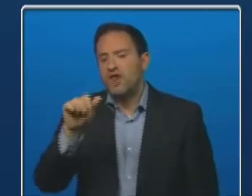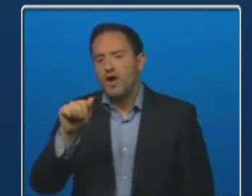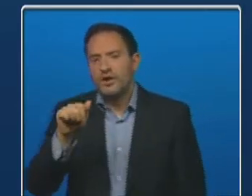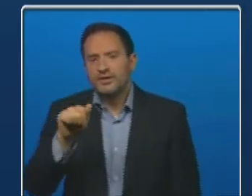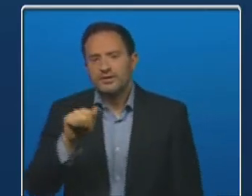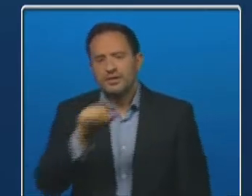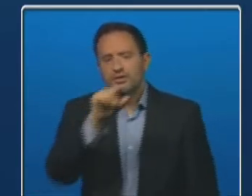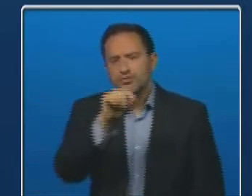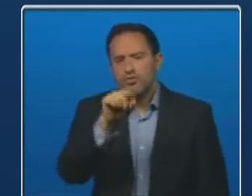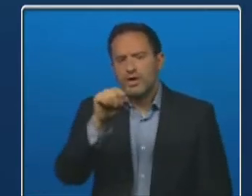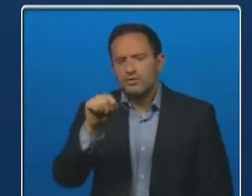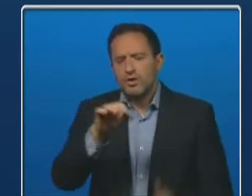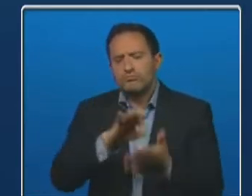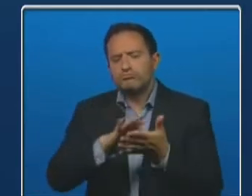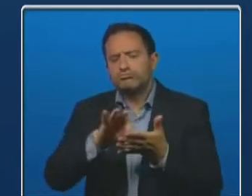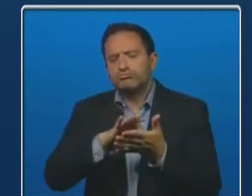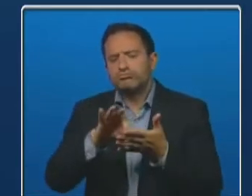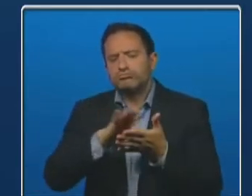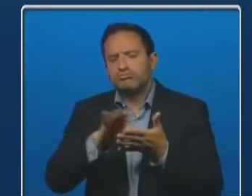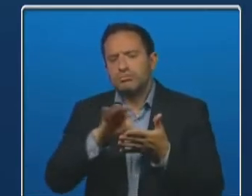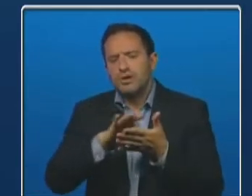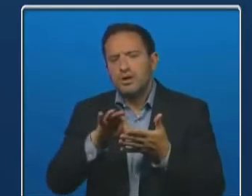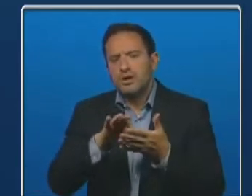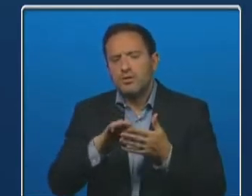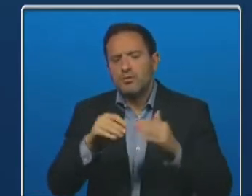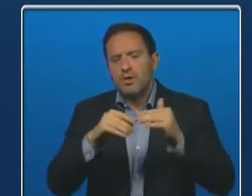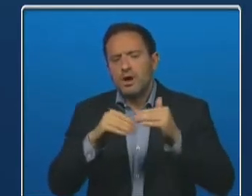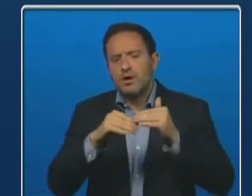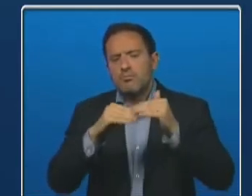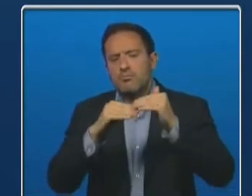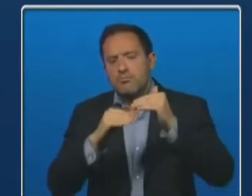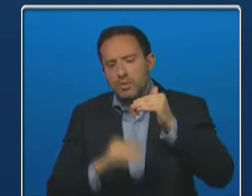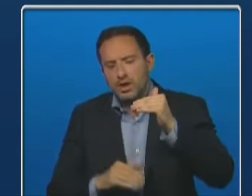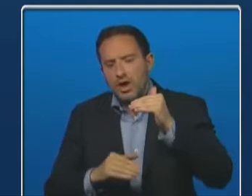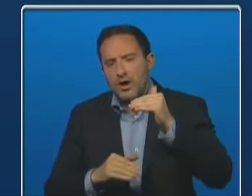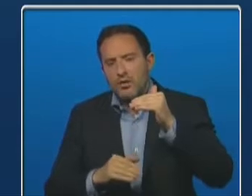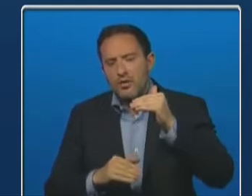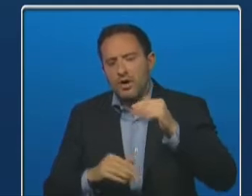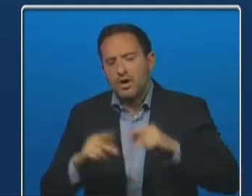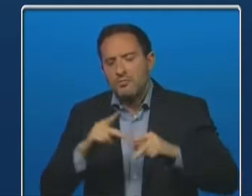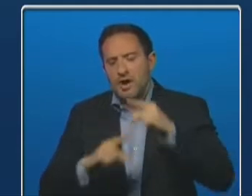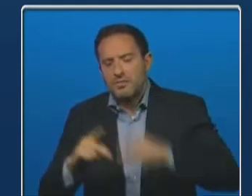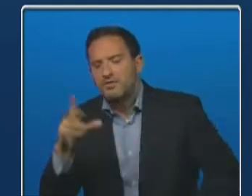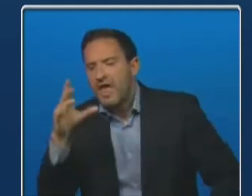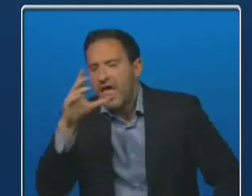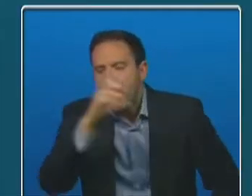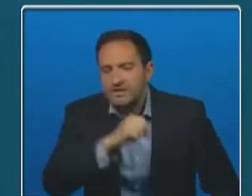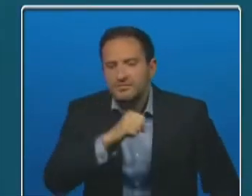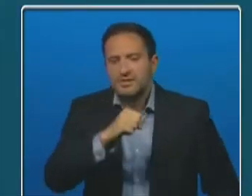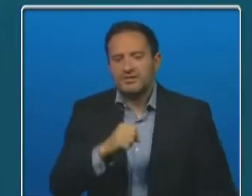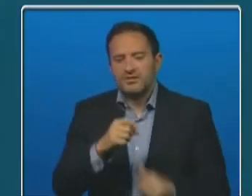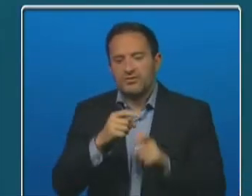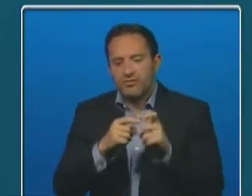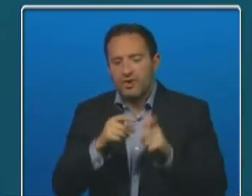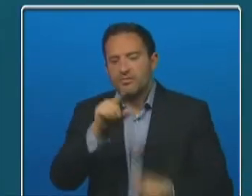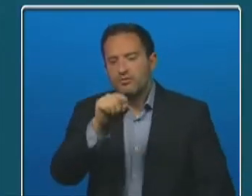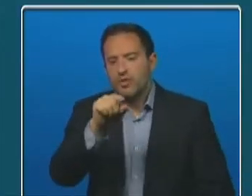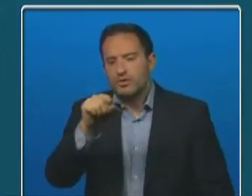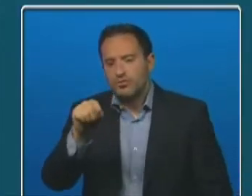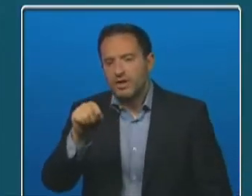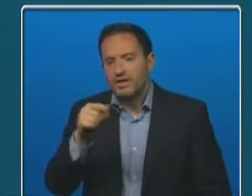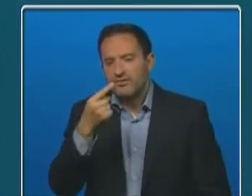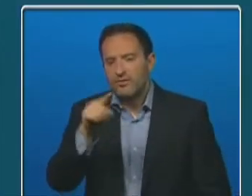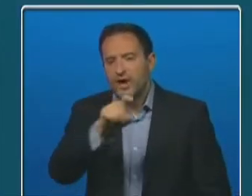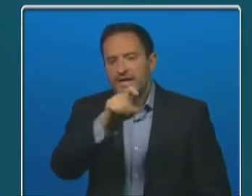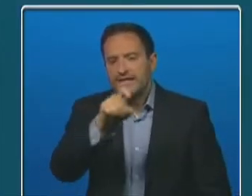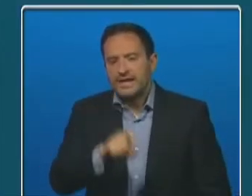the 2020 census counts were actually below our population estimates from vintage 2020. Now, for